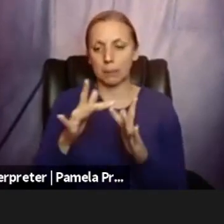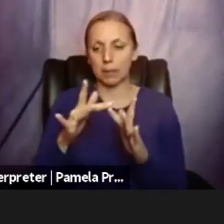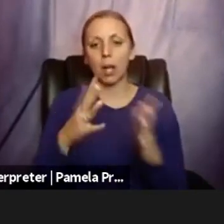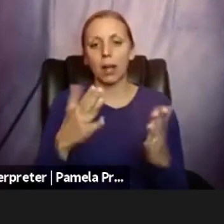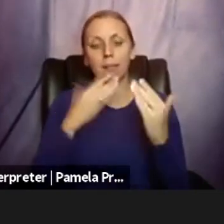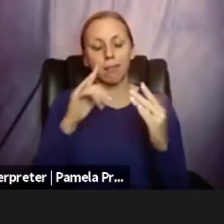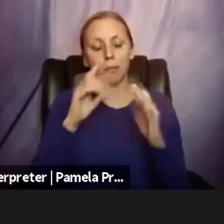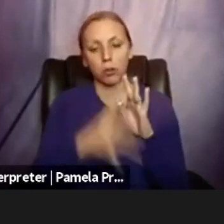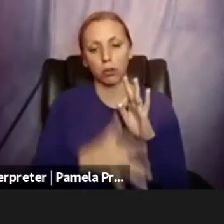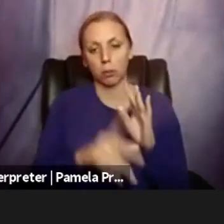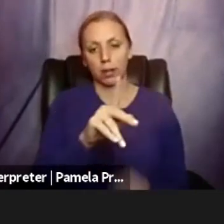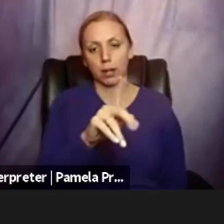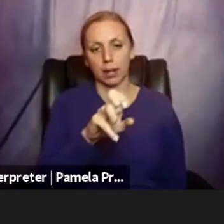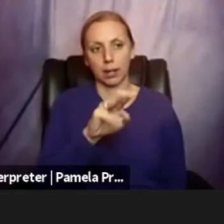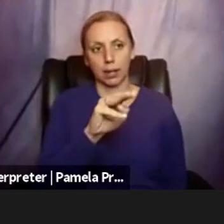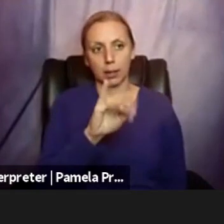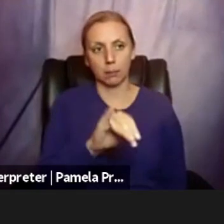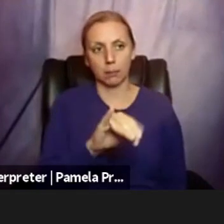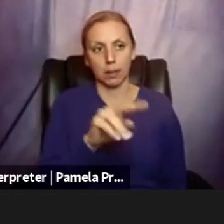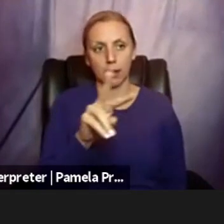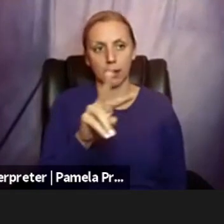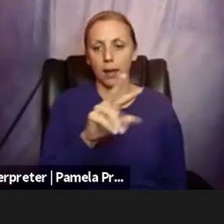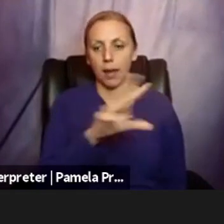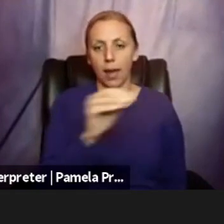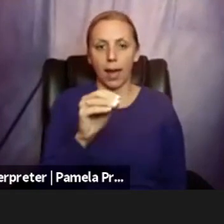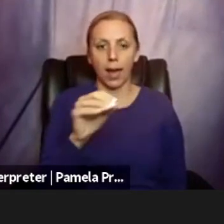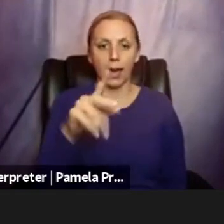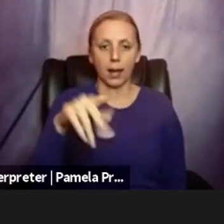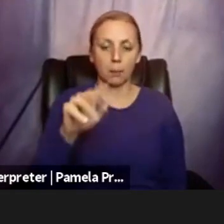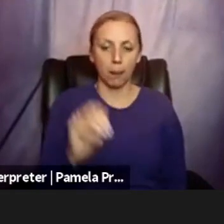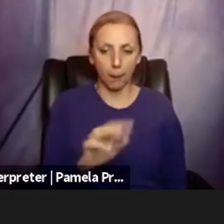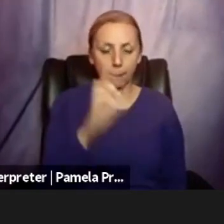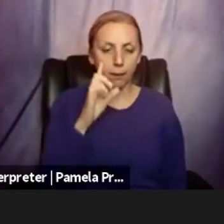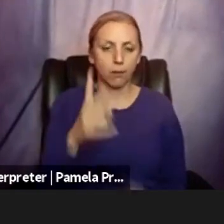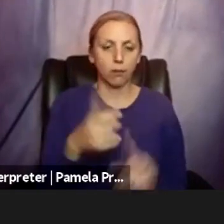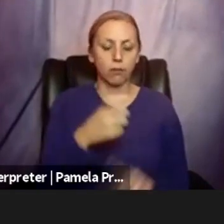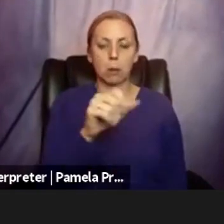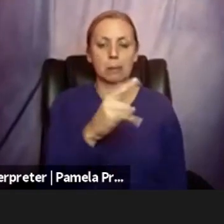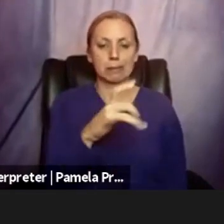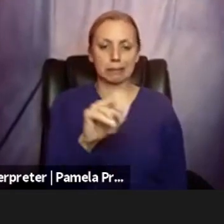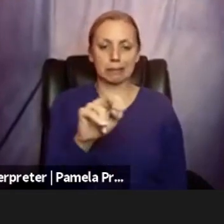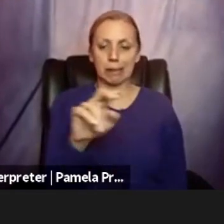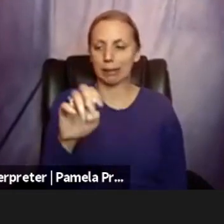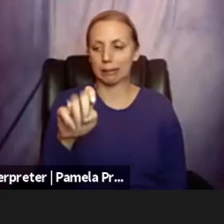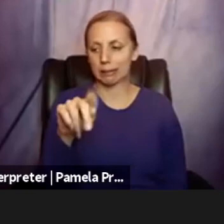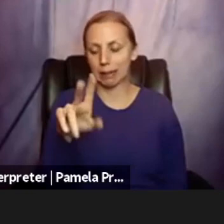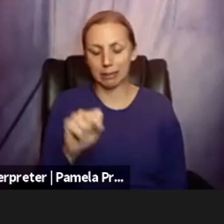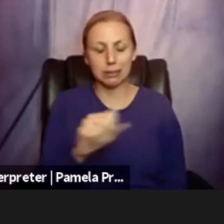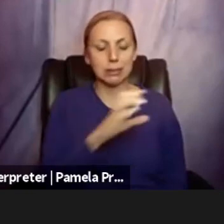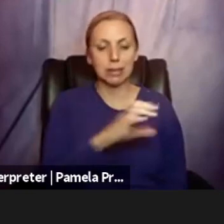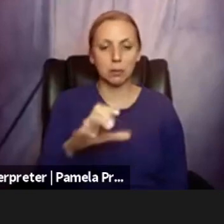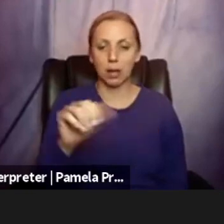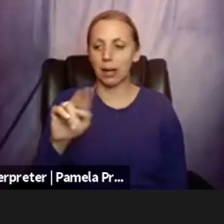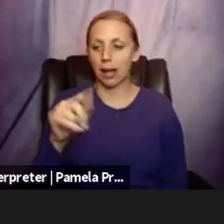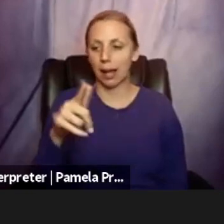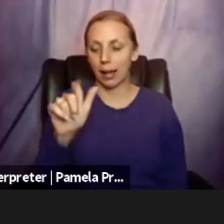Kimi Malav and Pam Pritzker Ridley from Sign Nexus, our captioner, Angela Maddox from the